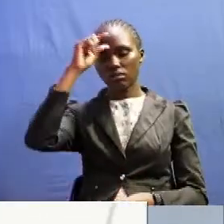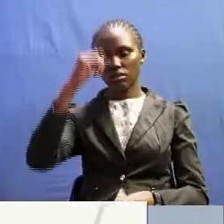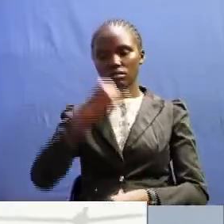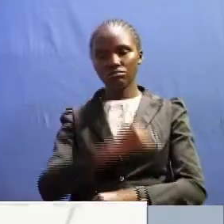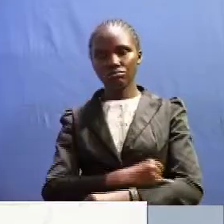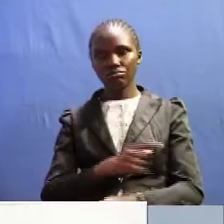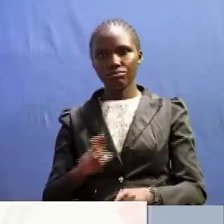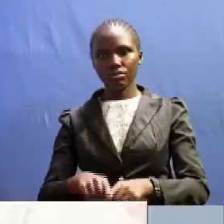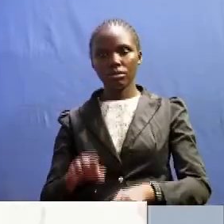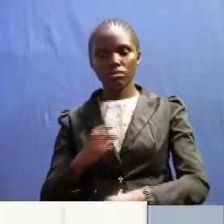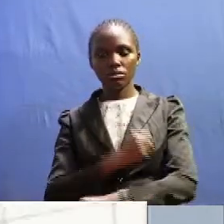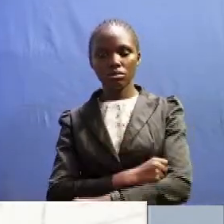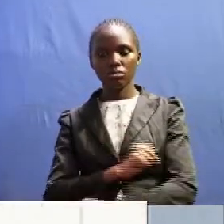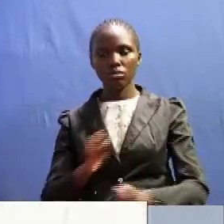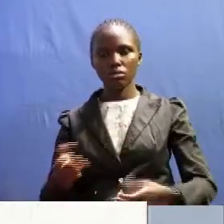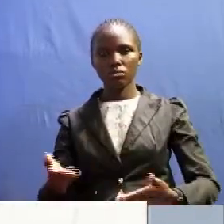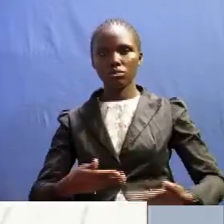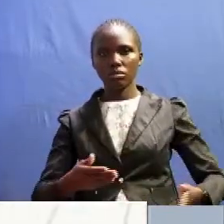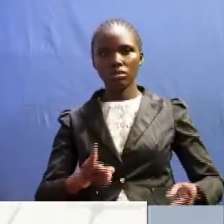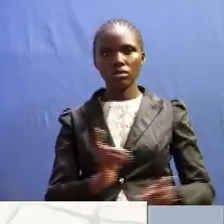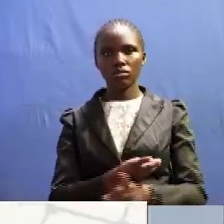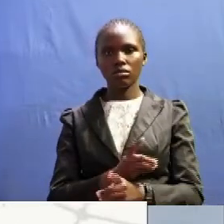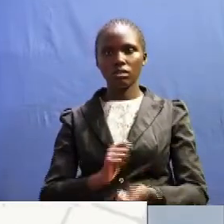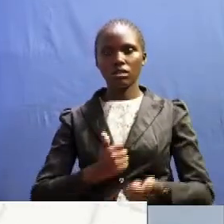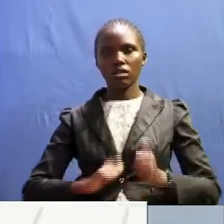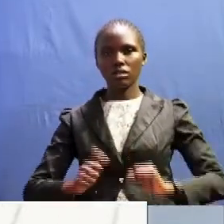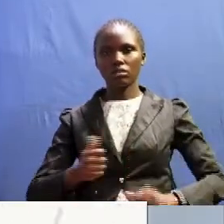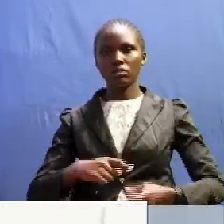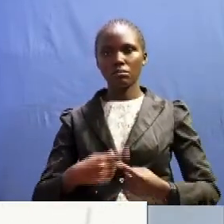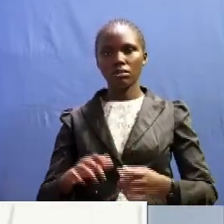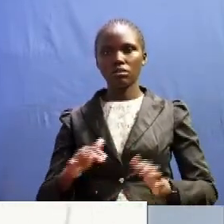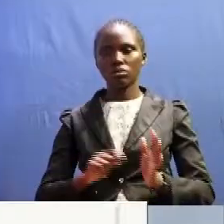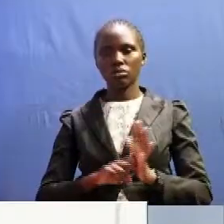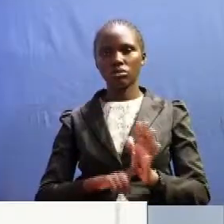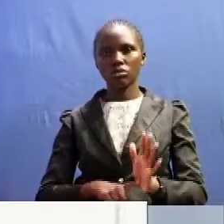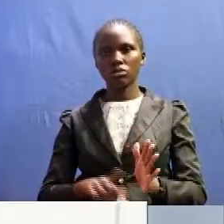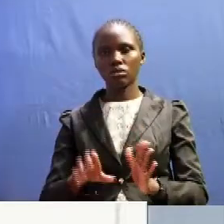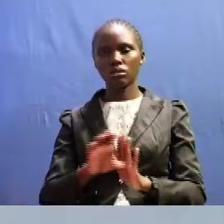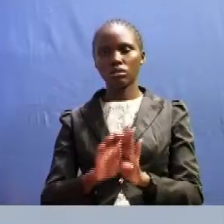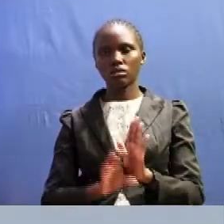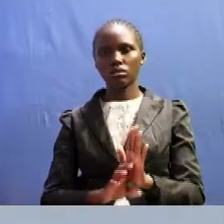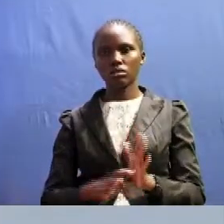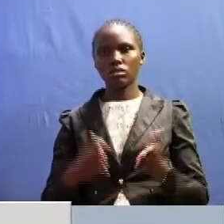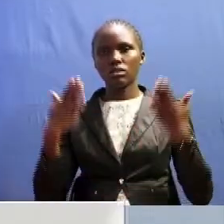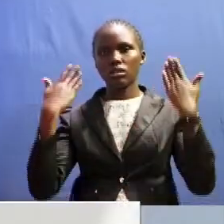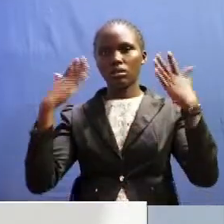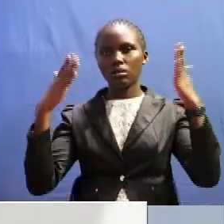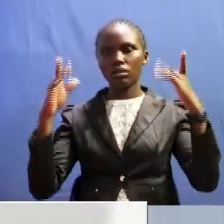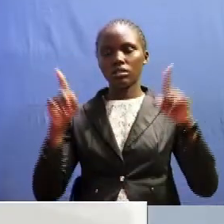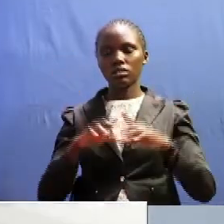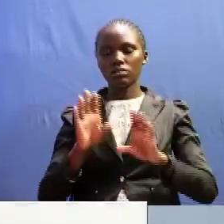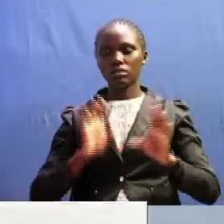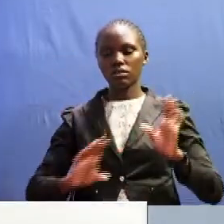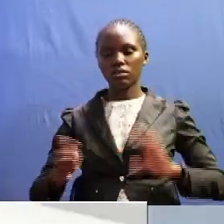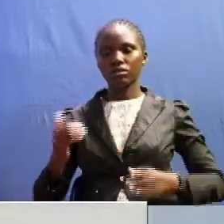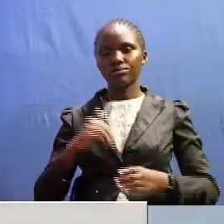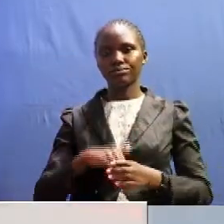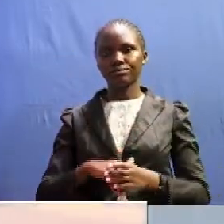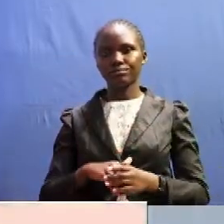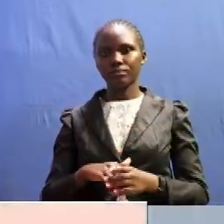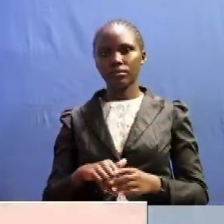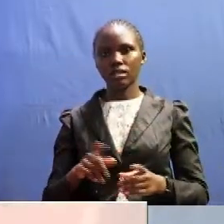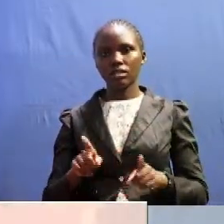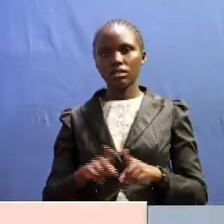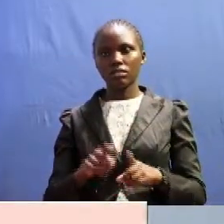and schools to organize civic activities to foster constitutional awareness and citizen engagement. The